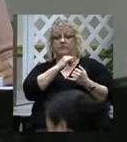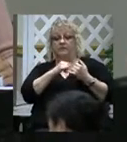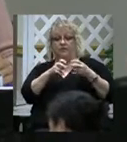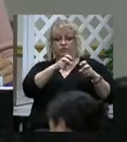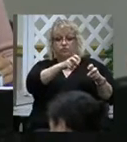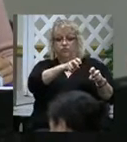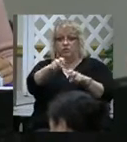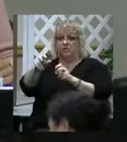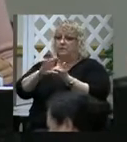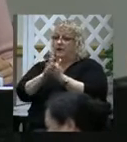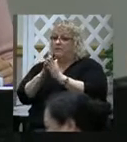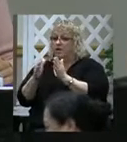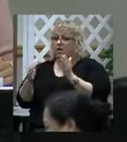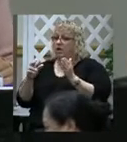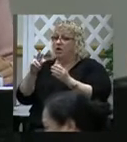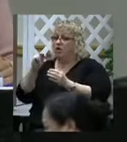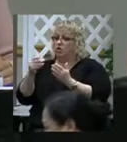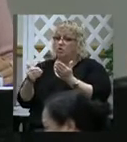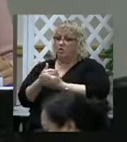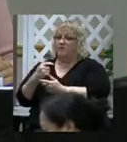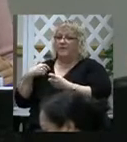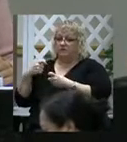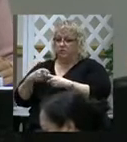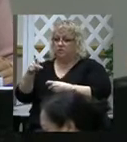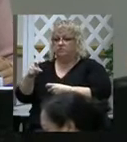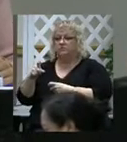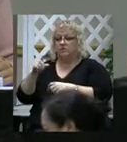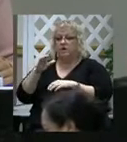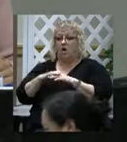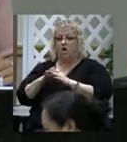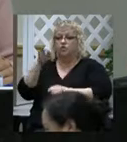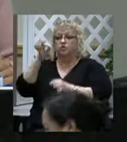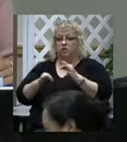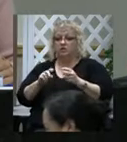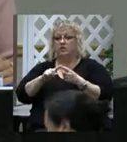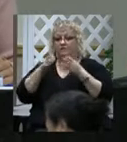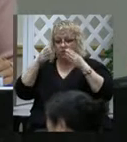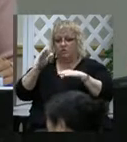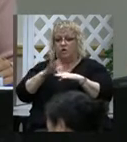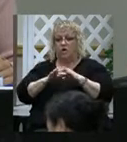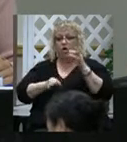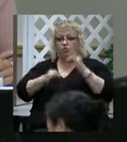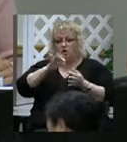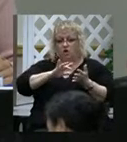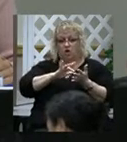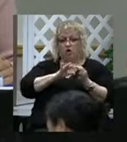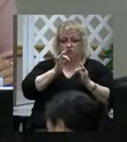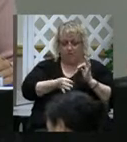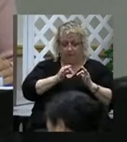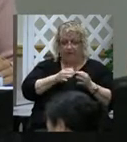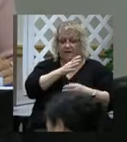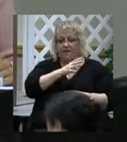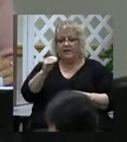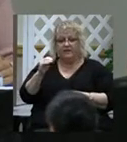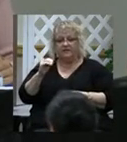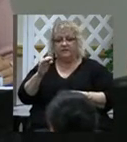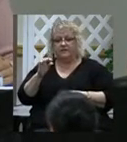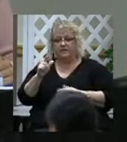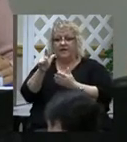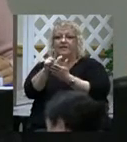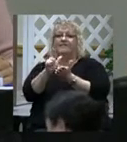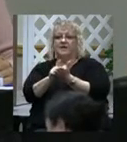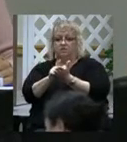transitioned to the New Mexico judiciary, and now we are focusing only on court interpreting and